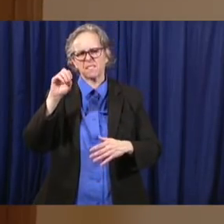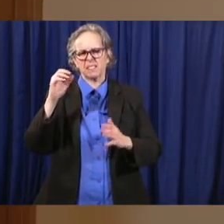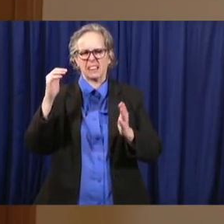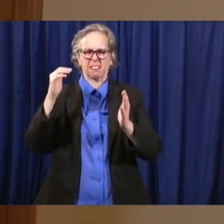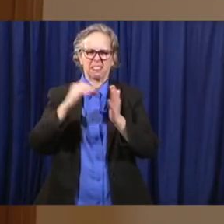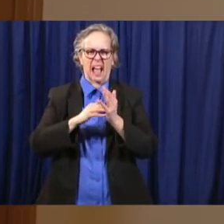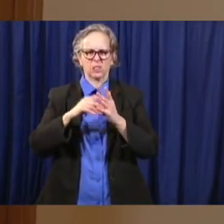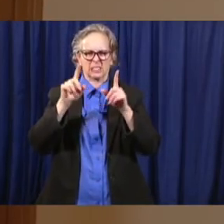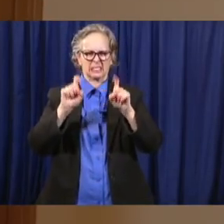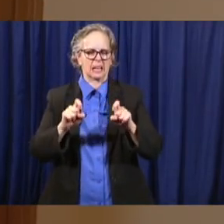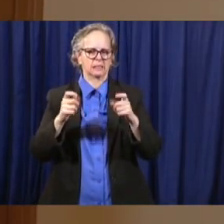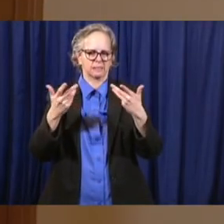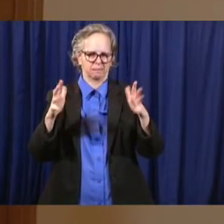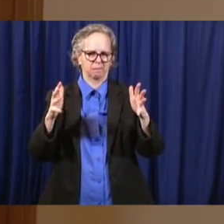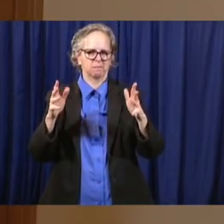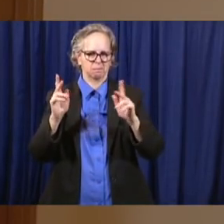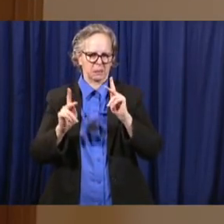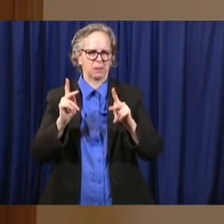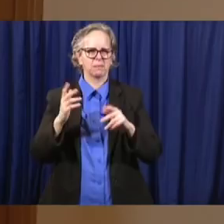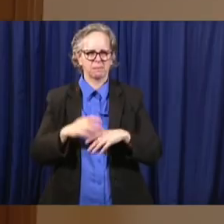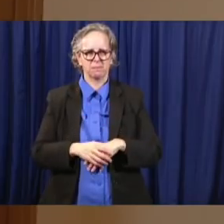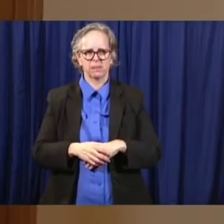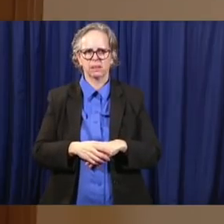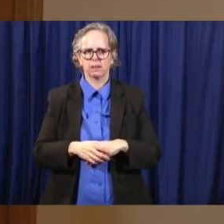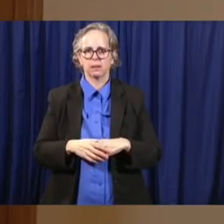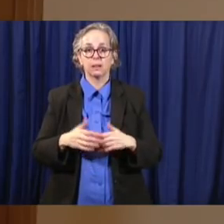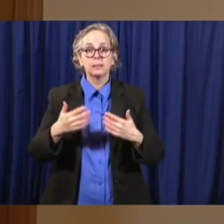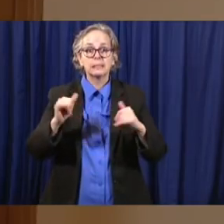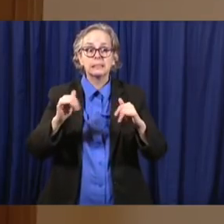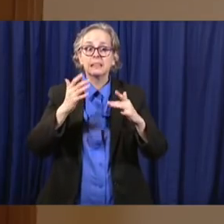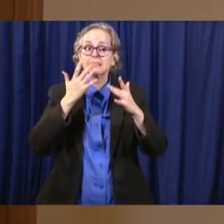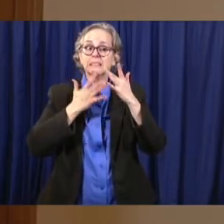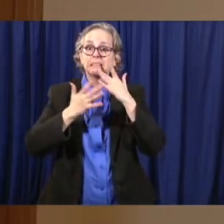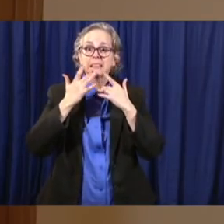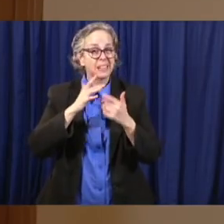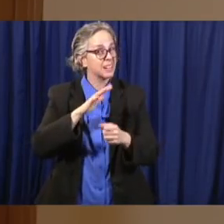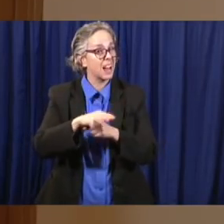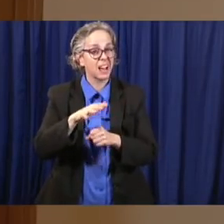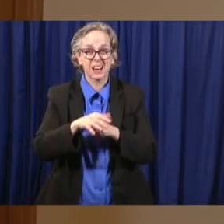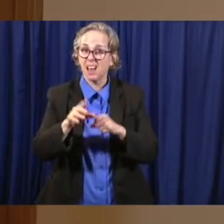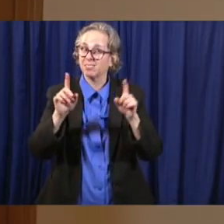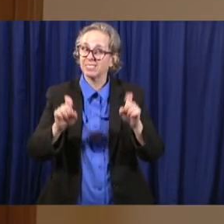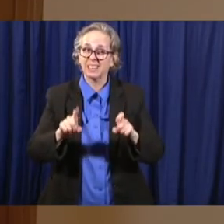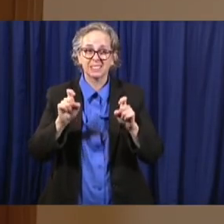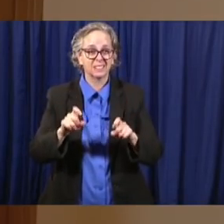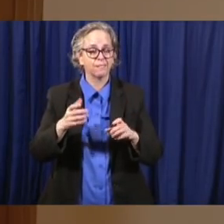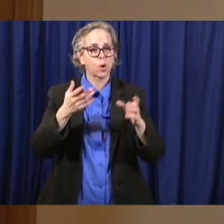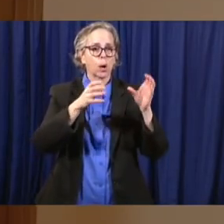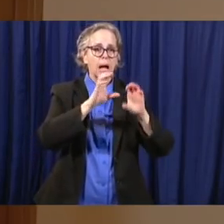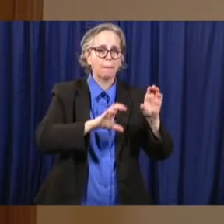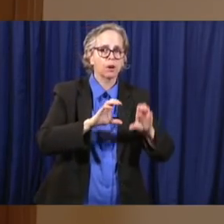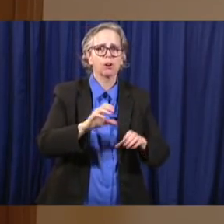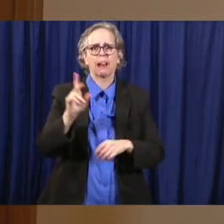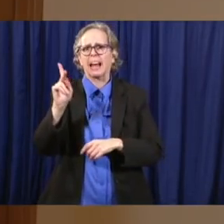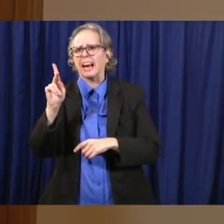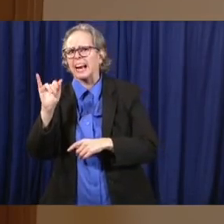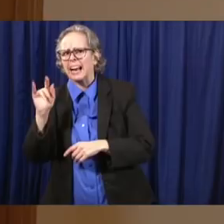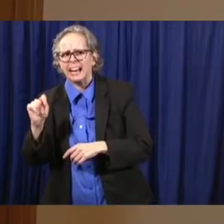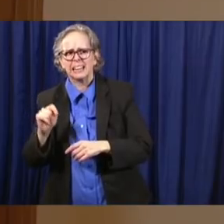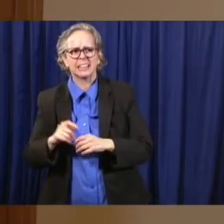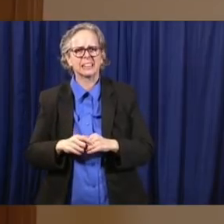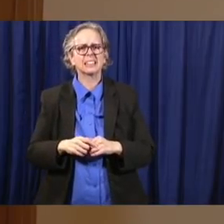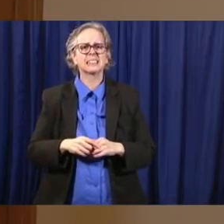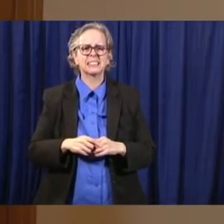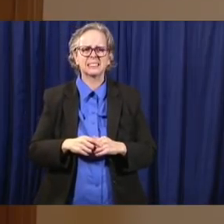tested. We're still facing shortages of different testing reagents, different test kits, but we're really maximizing the testing